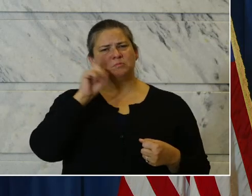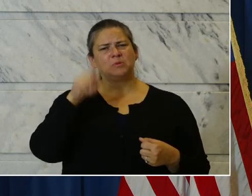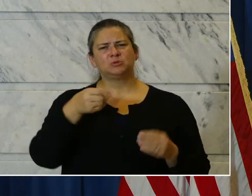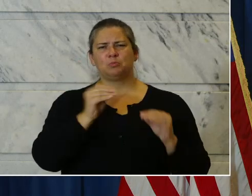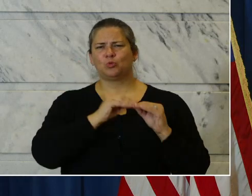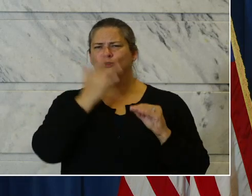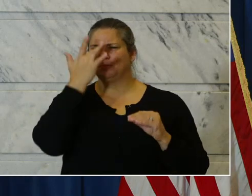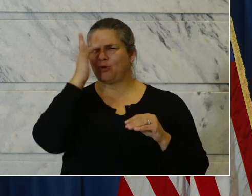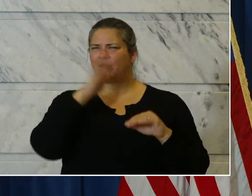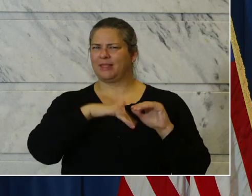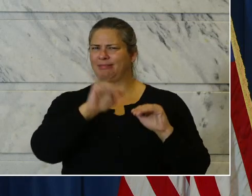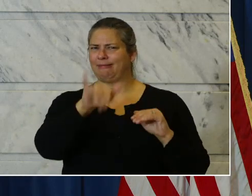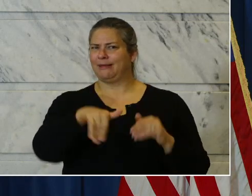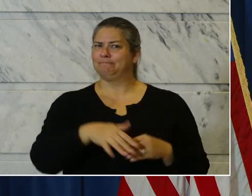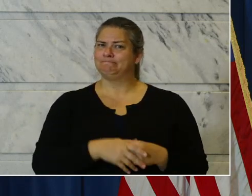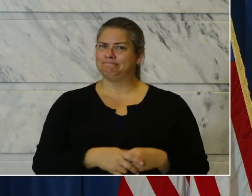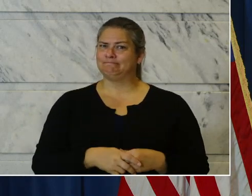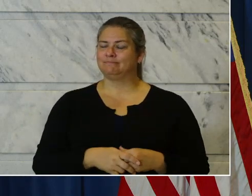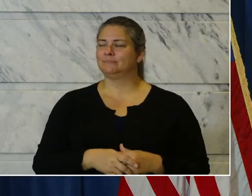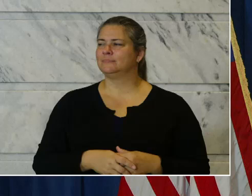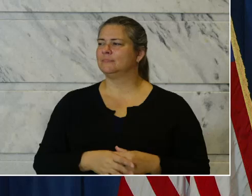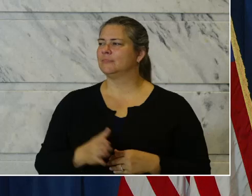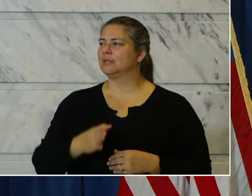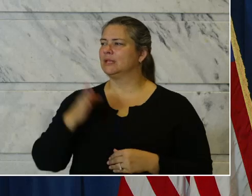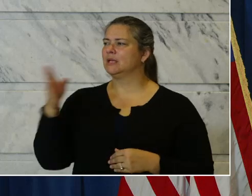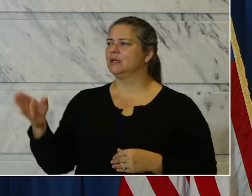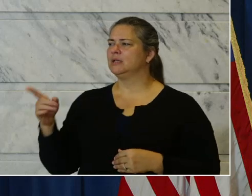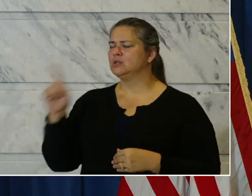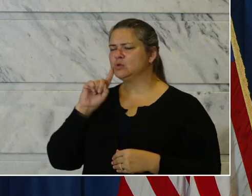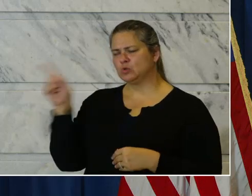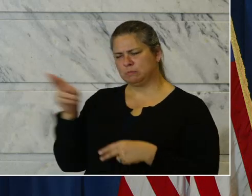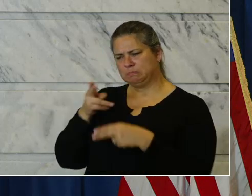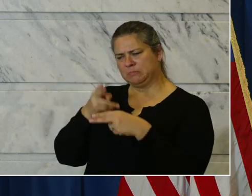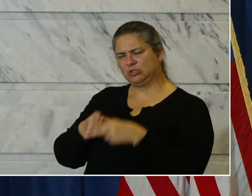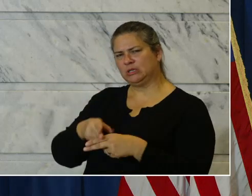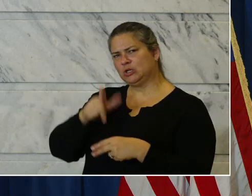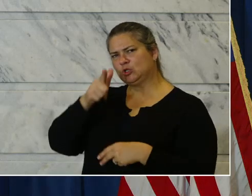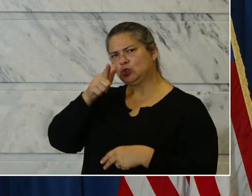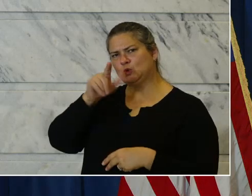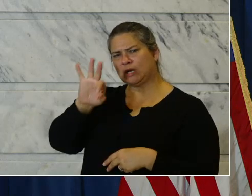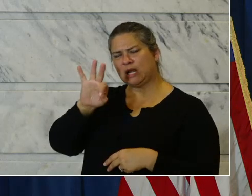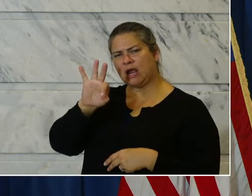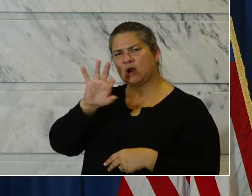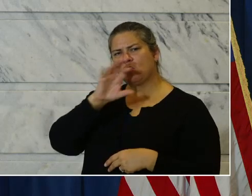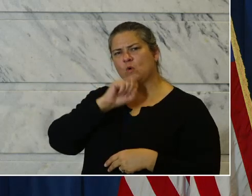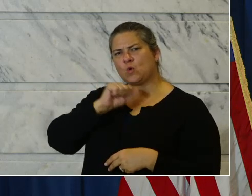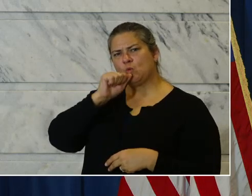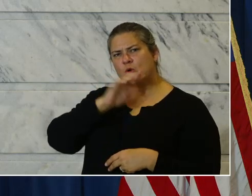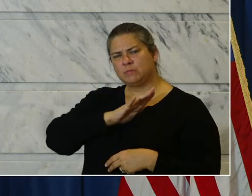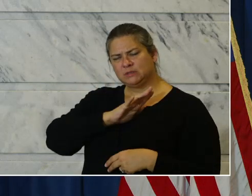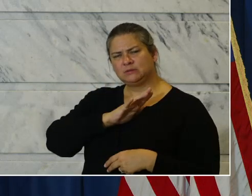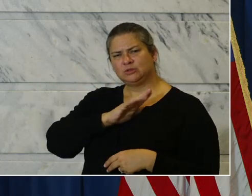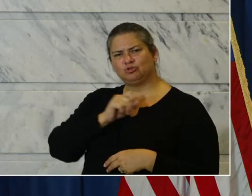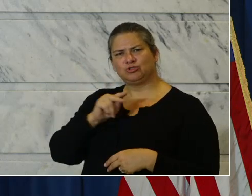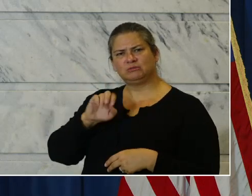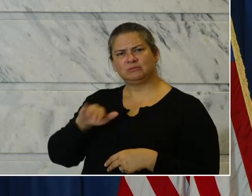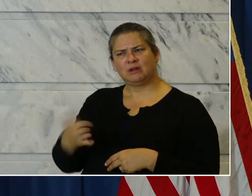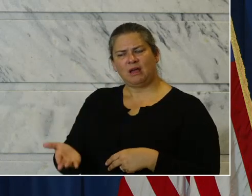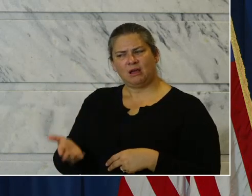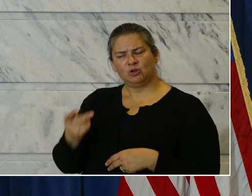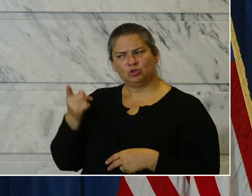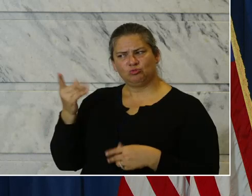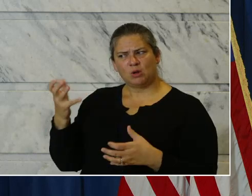Joe? You mentioned that a 29-year-old woman from Clark County died. I know you can't reveal too much specific